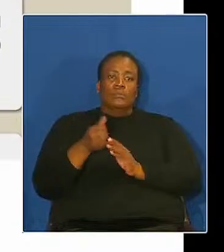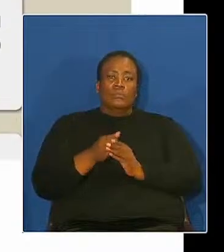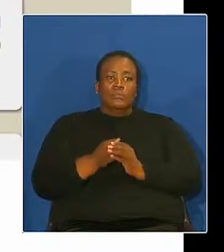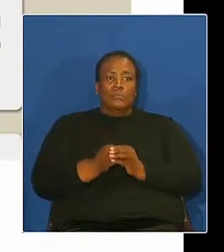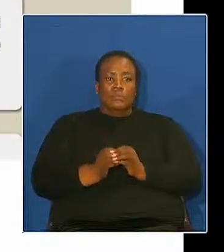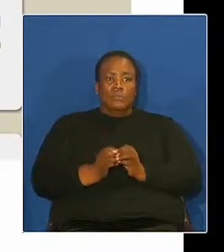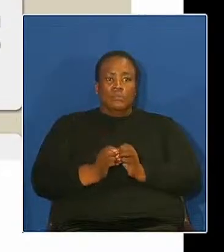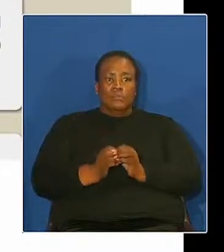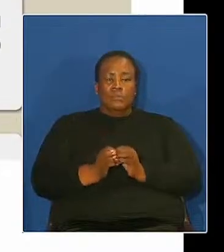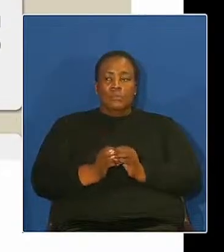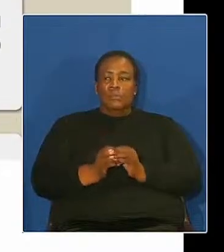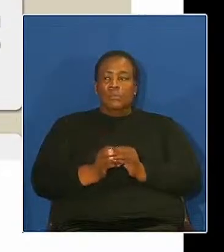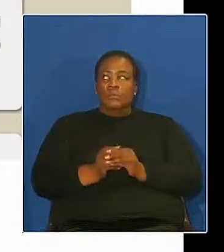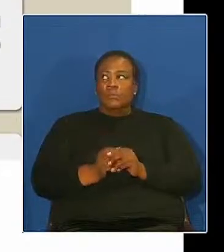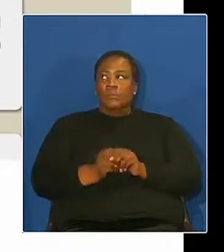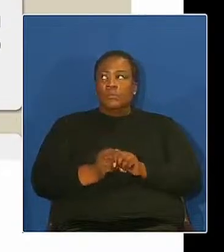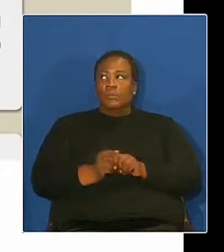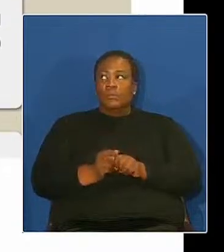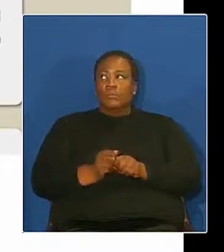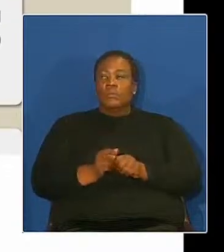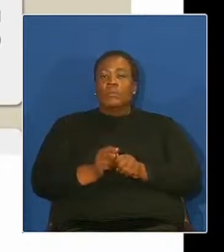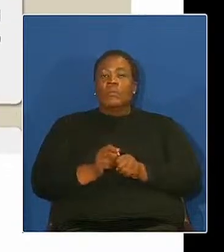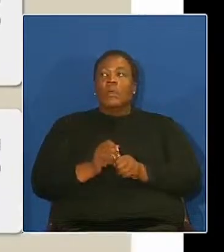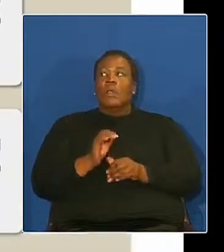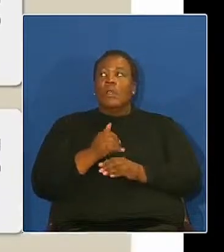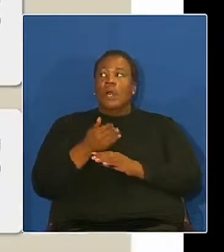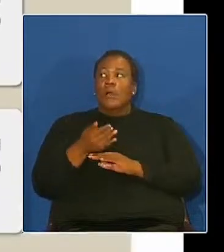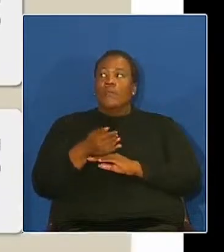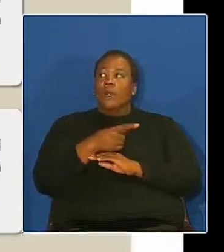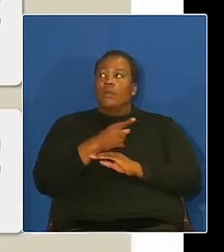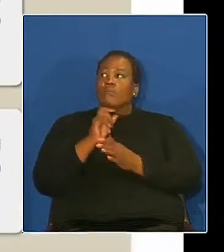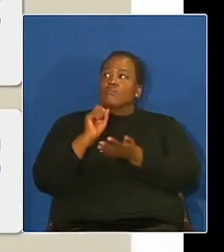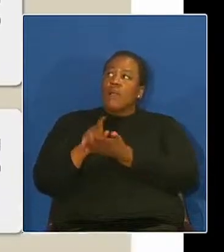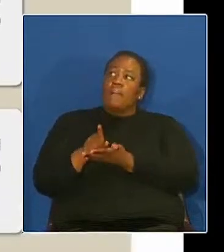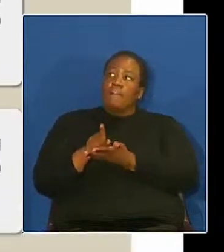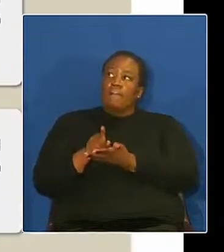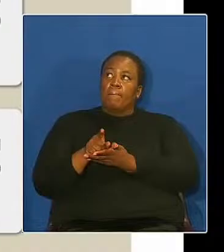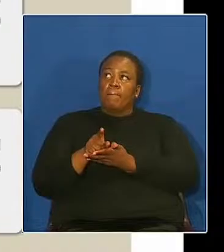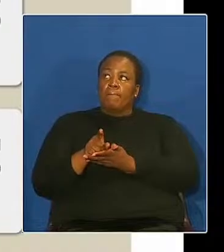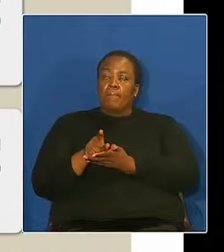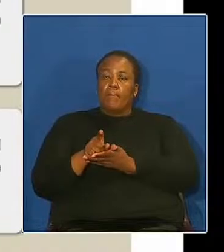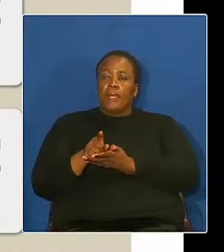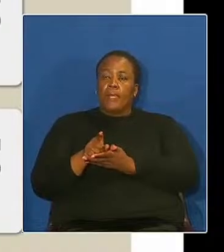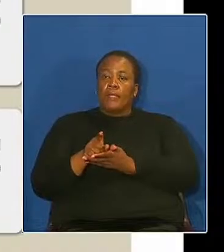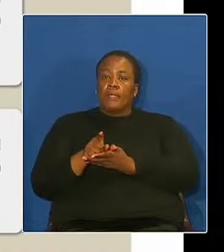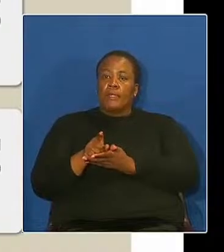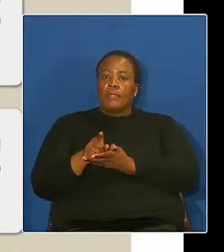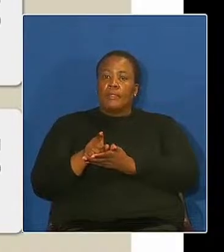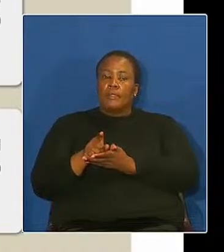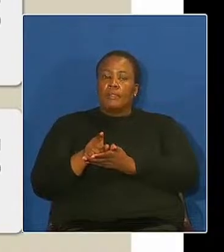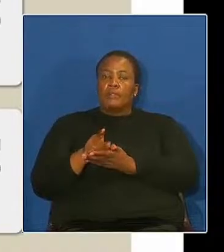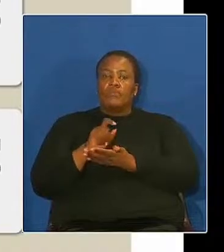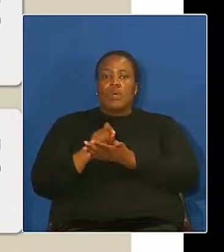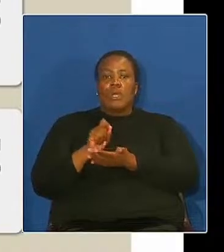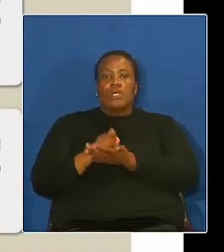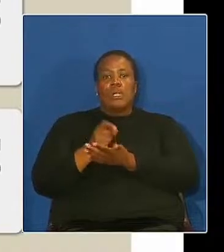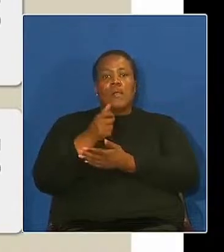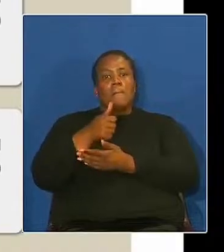Matlala, followed by a message from Brown Mokhotsi reading